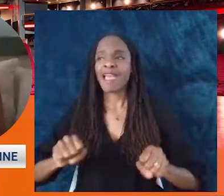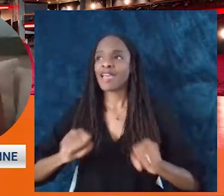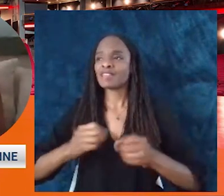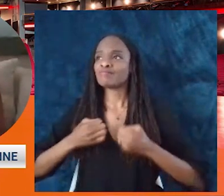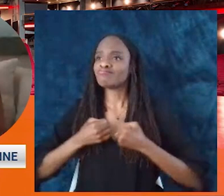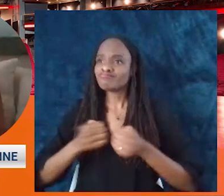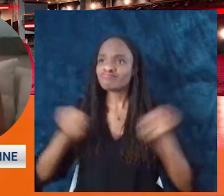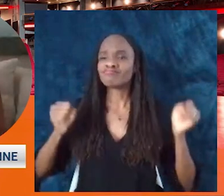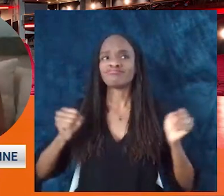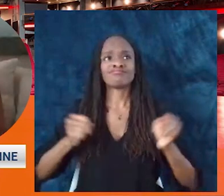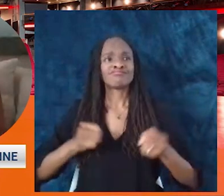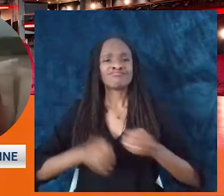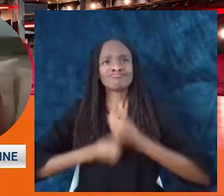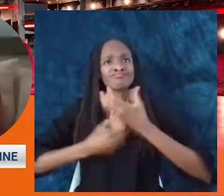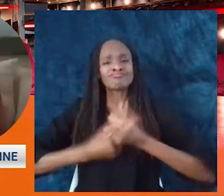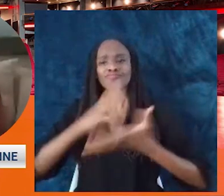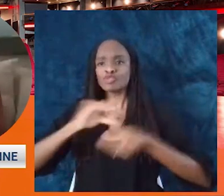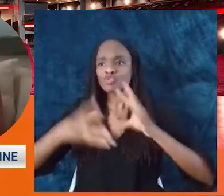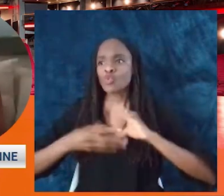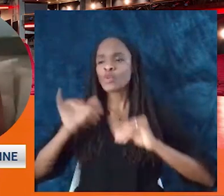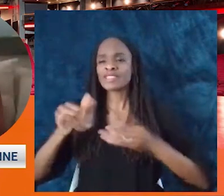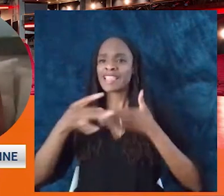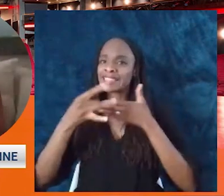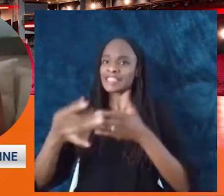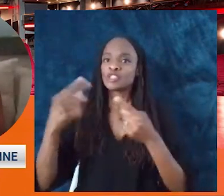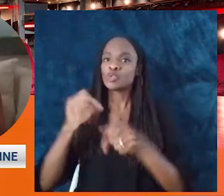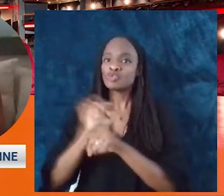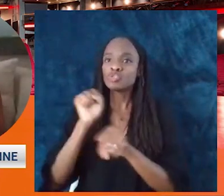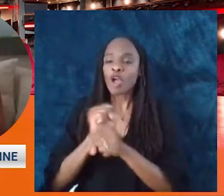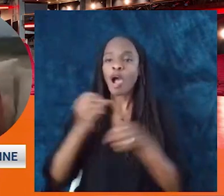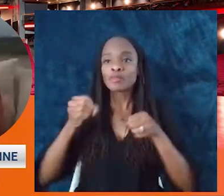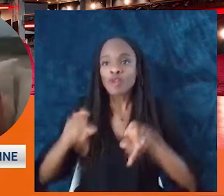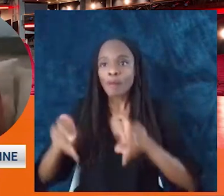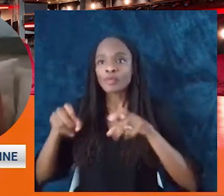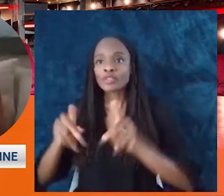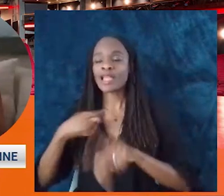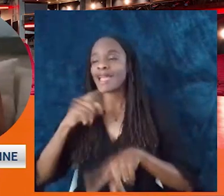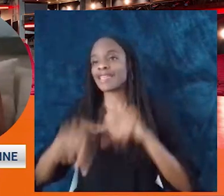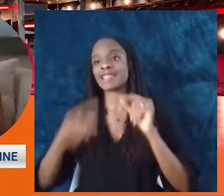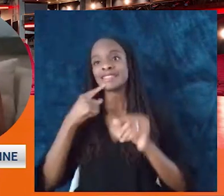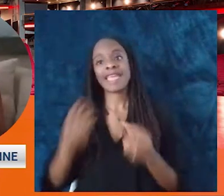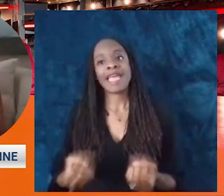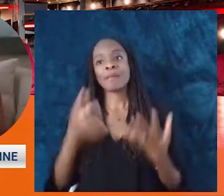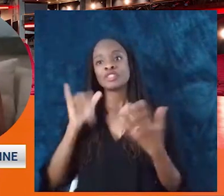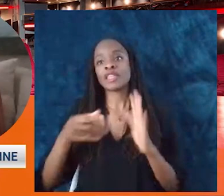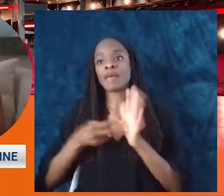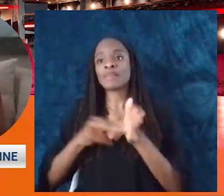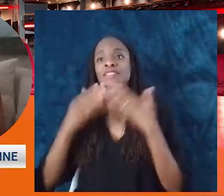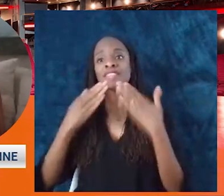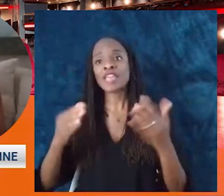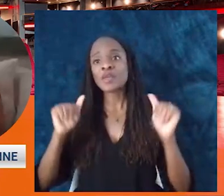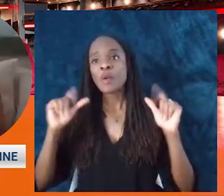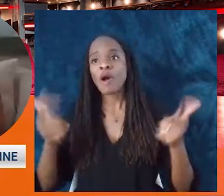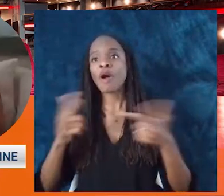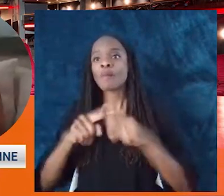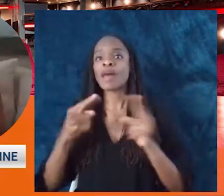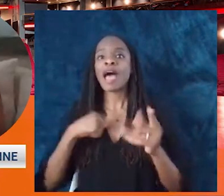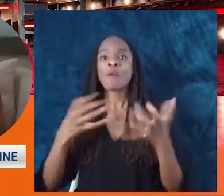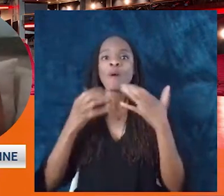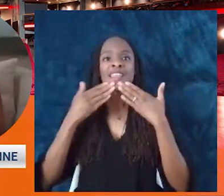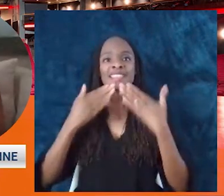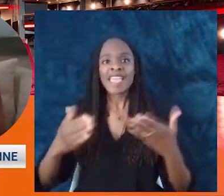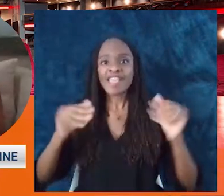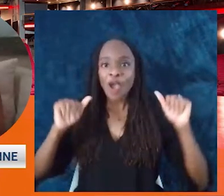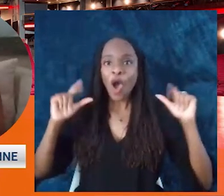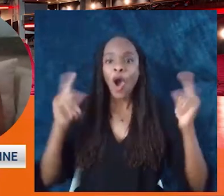jobs and opportunities, I can't tell you how much it means, and I just want to thank you all. But really, I want to thank all of the nominees.